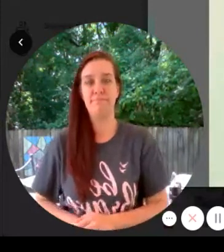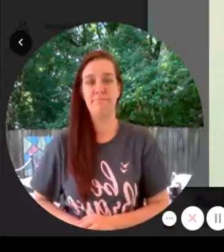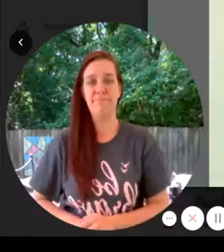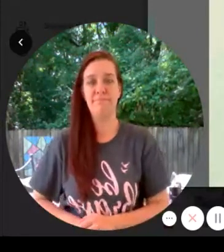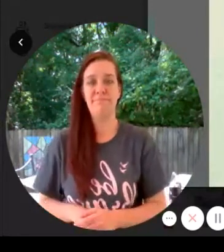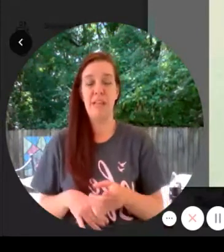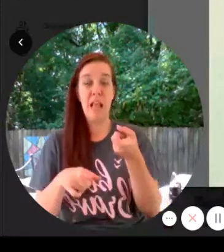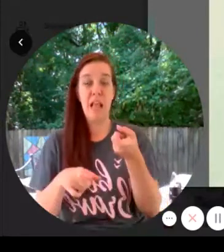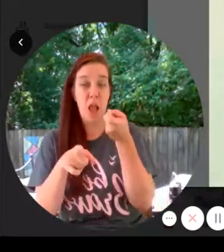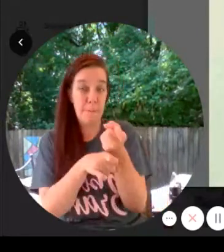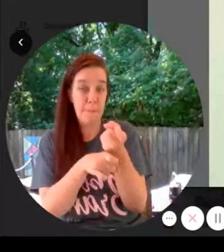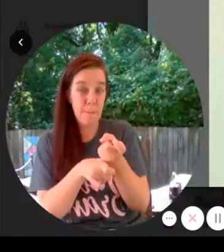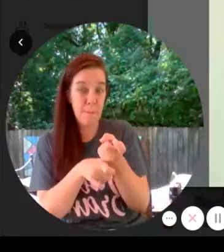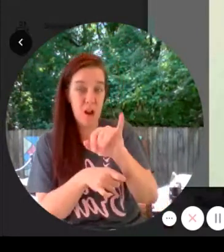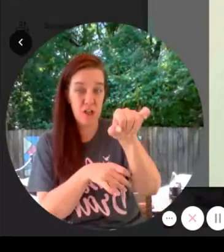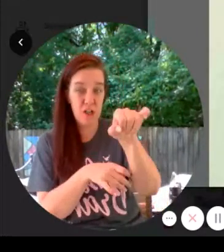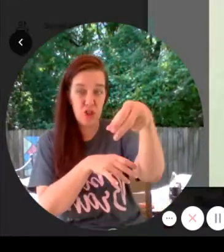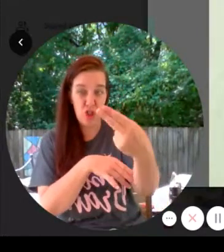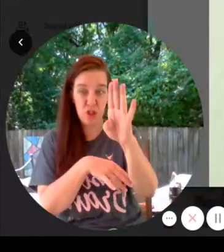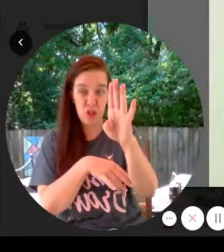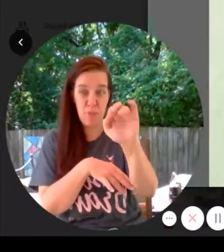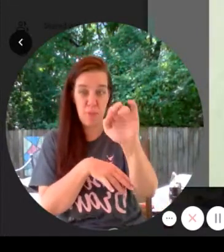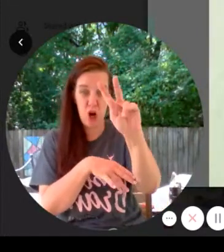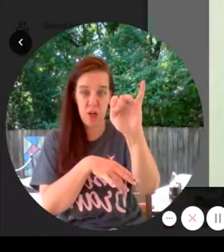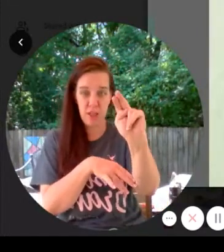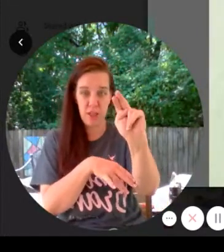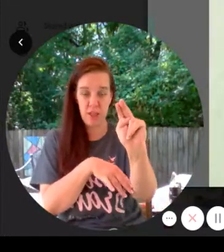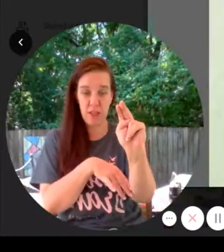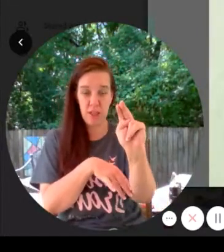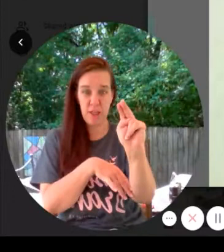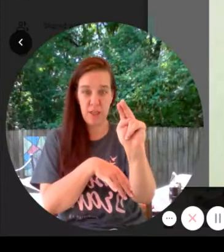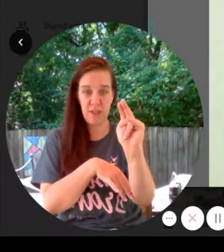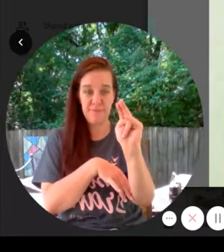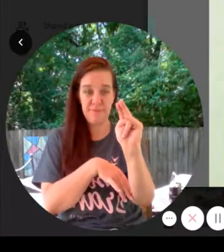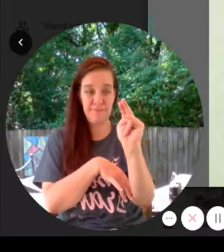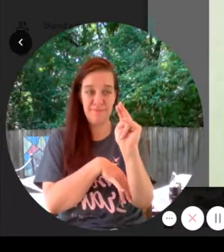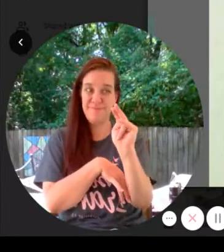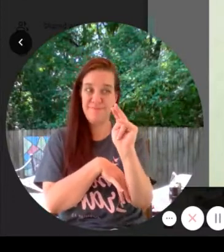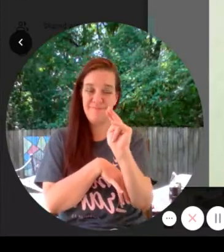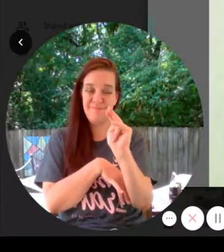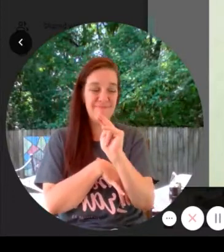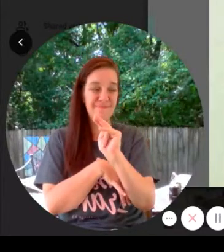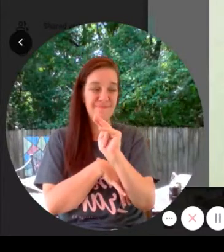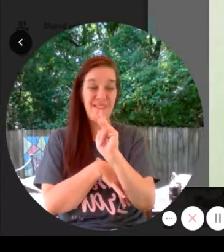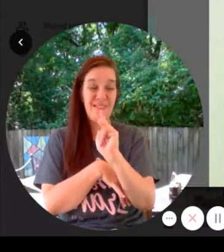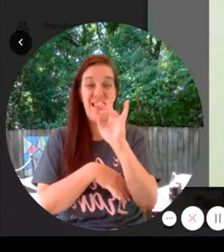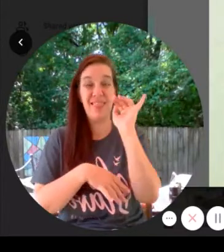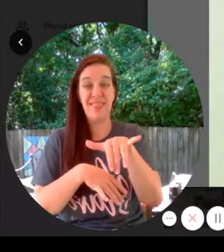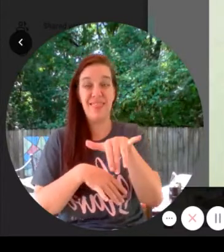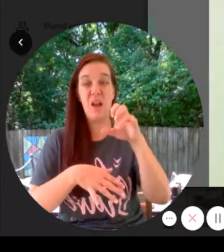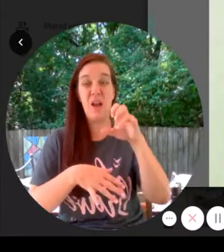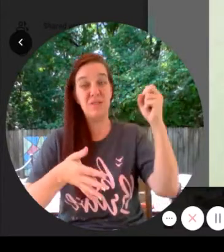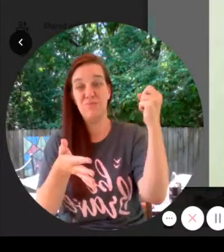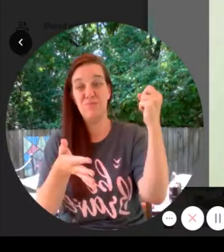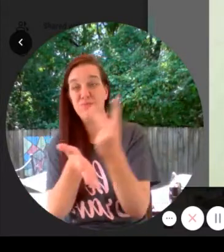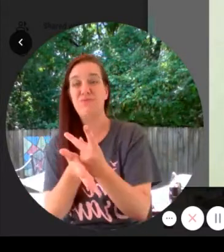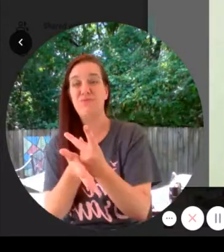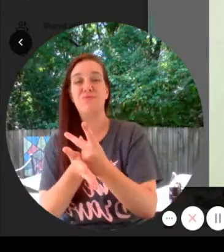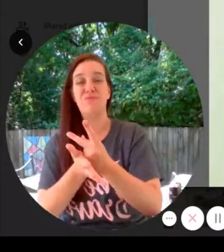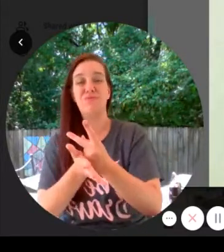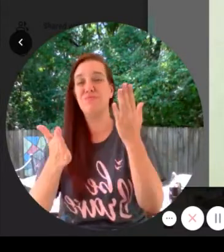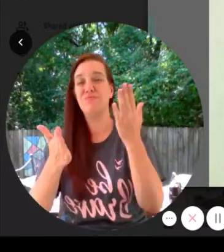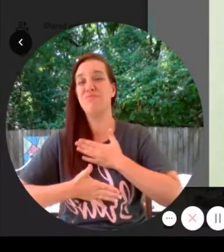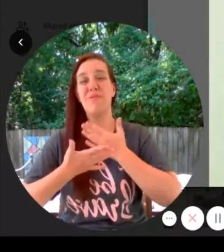Pranking Josh Barkin was practically an official pastime for